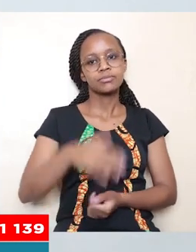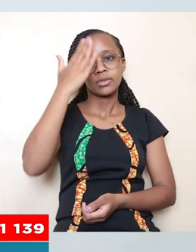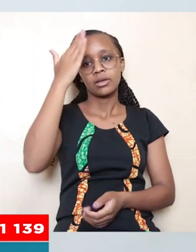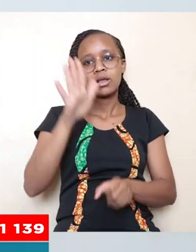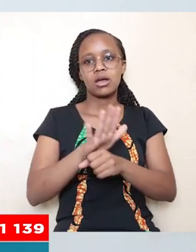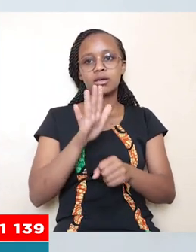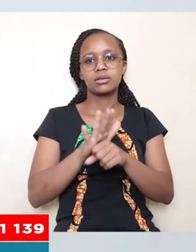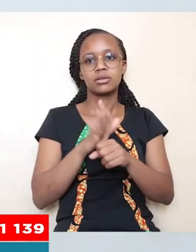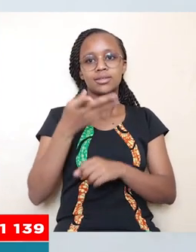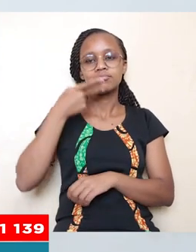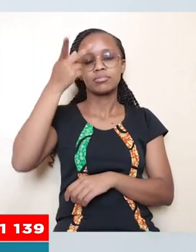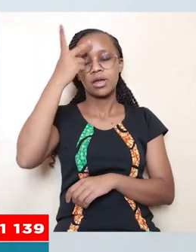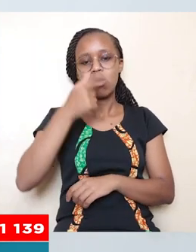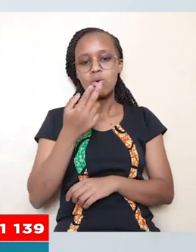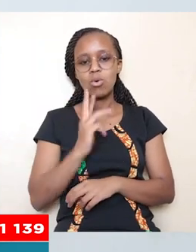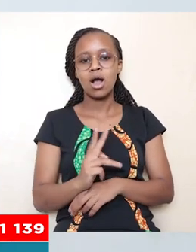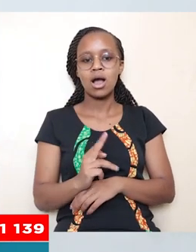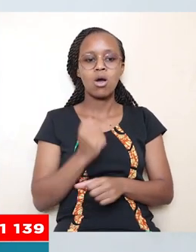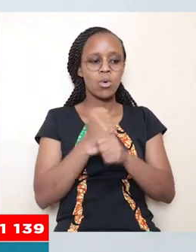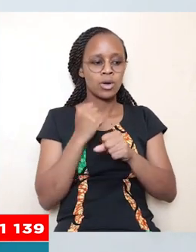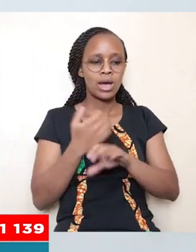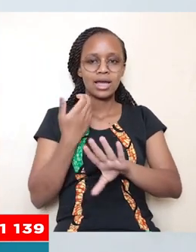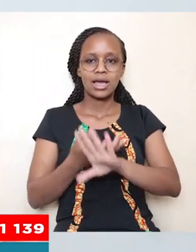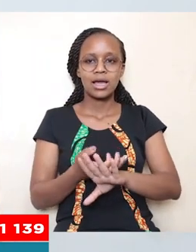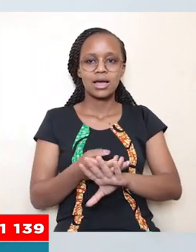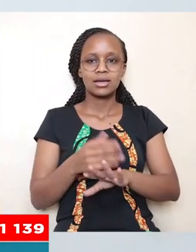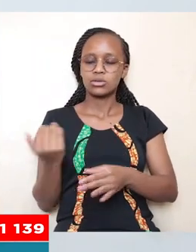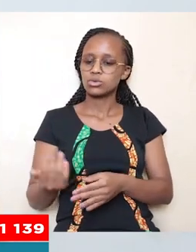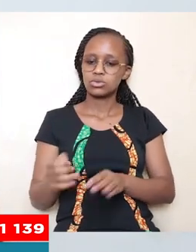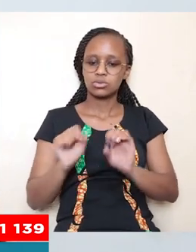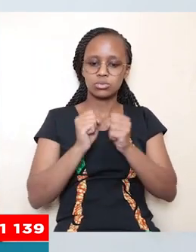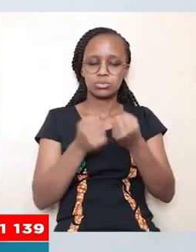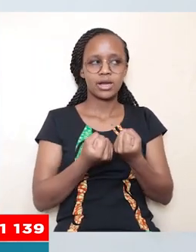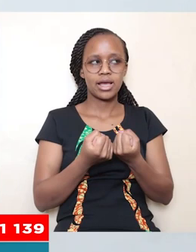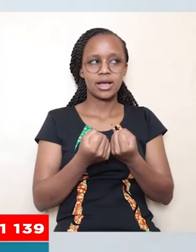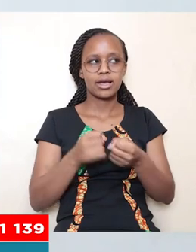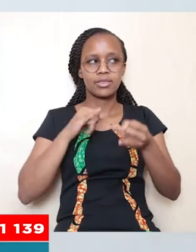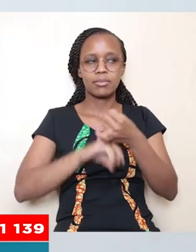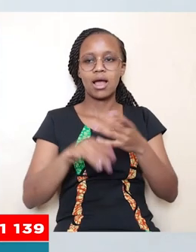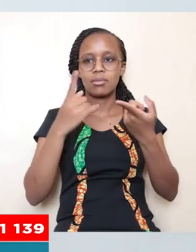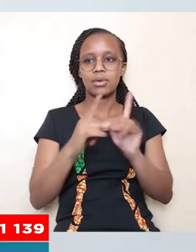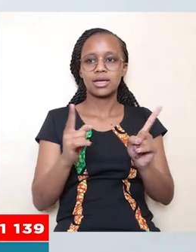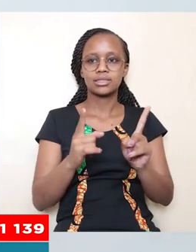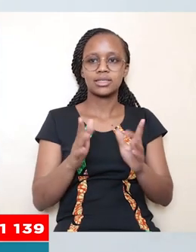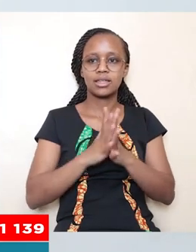I know there are some parents who are working so hard to break their children's marriages, but